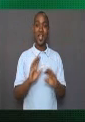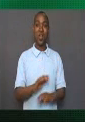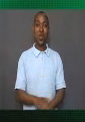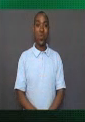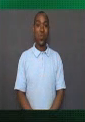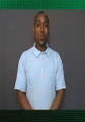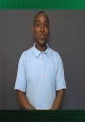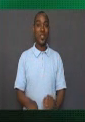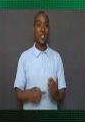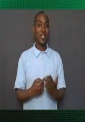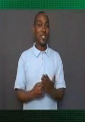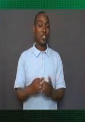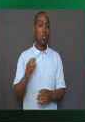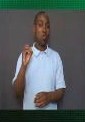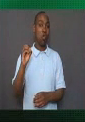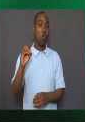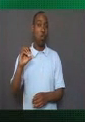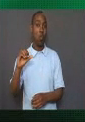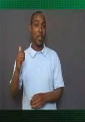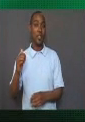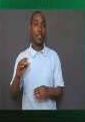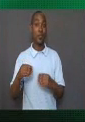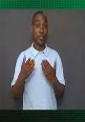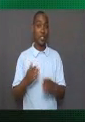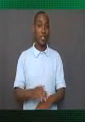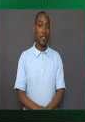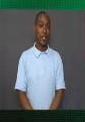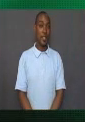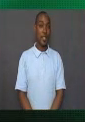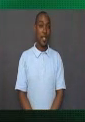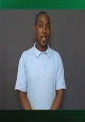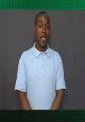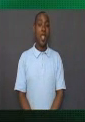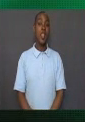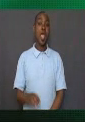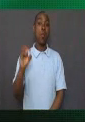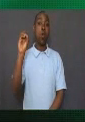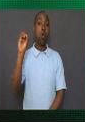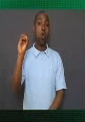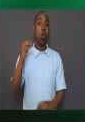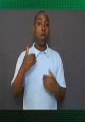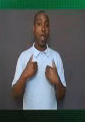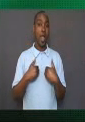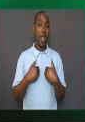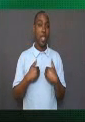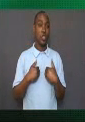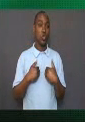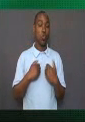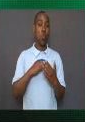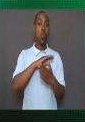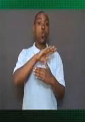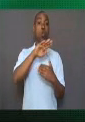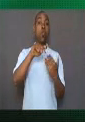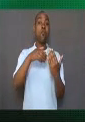to all the other types. People with type O are called